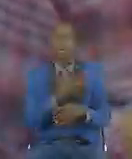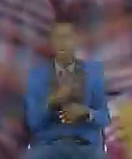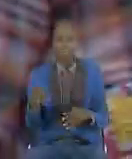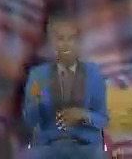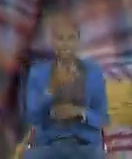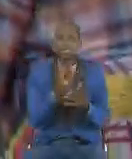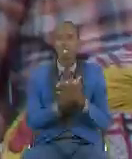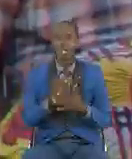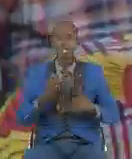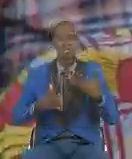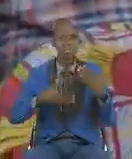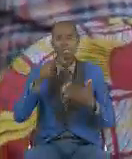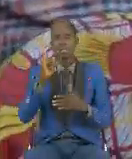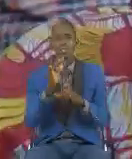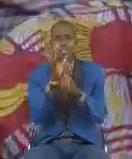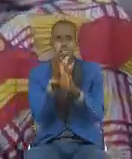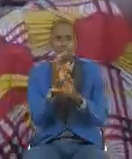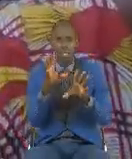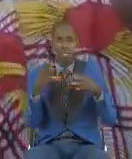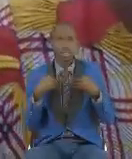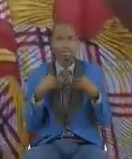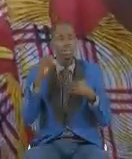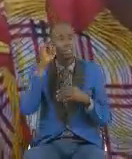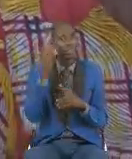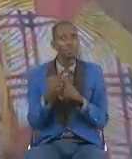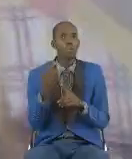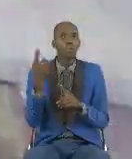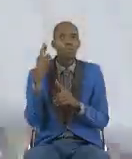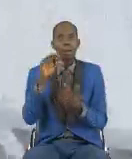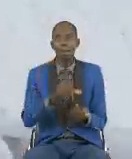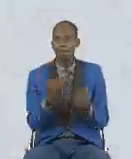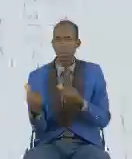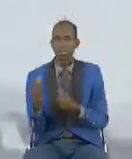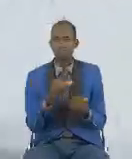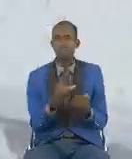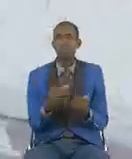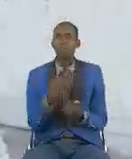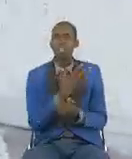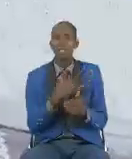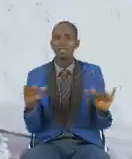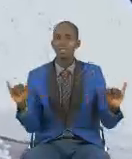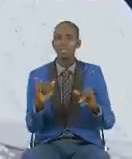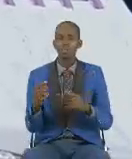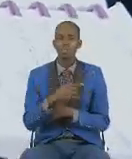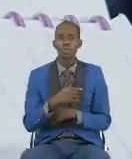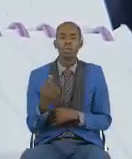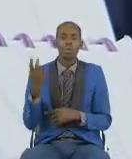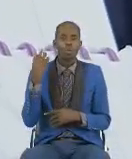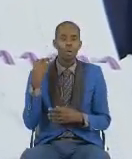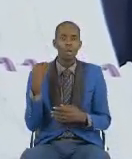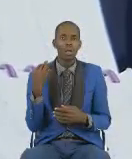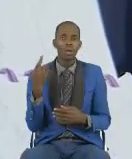received this word were baptized. And the same day, there were added unto them